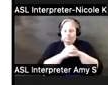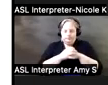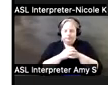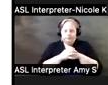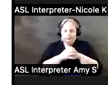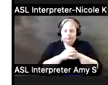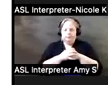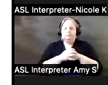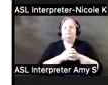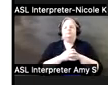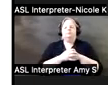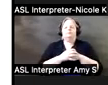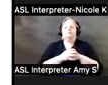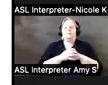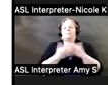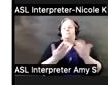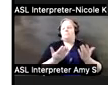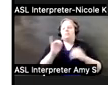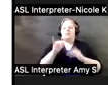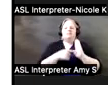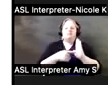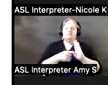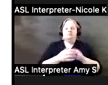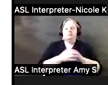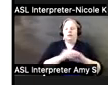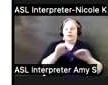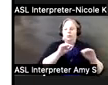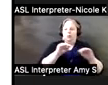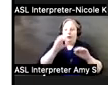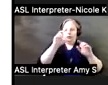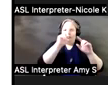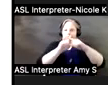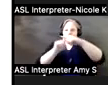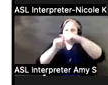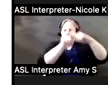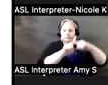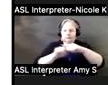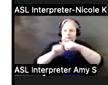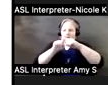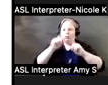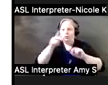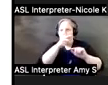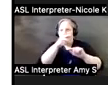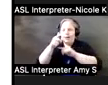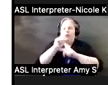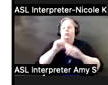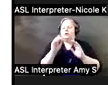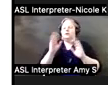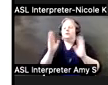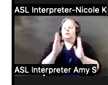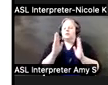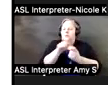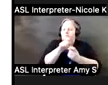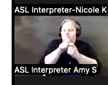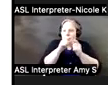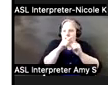require fine motor control in games are things like moving the sight when you're aiming. So very small little movements need to be made when you're aiming down a scope